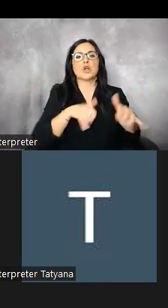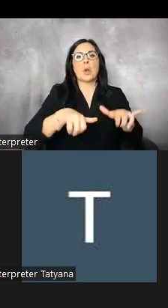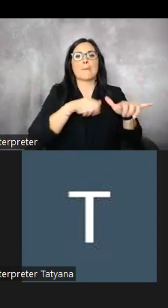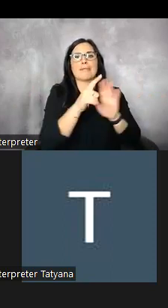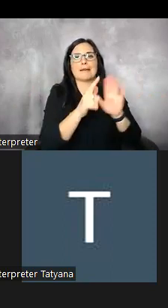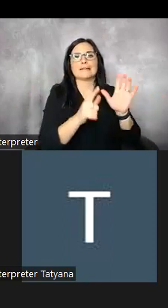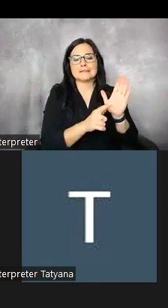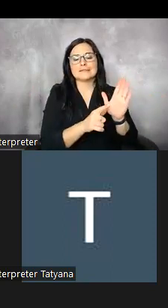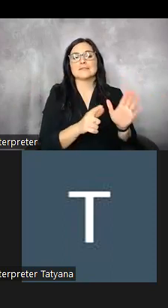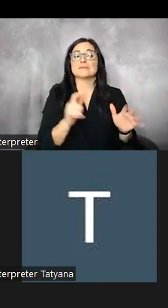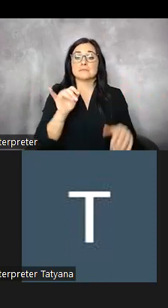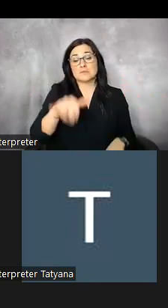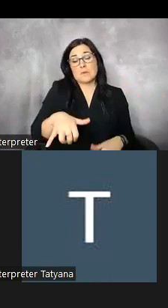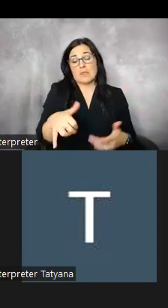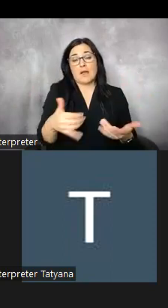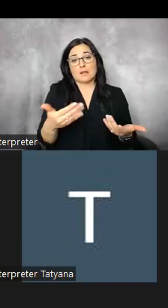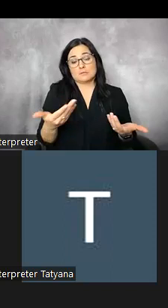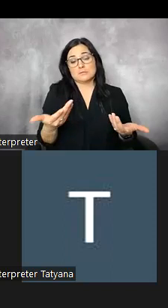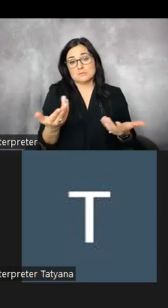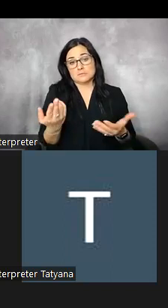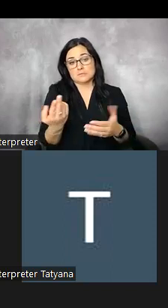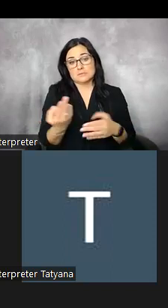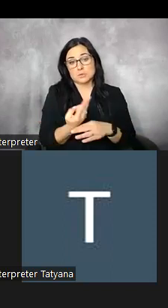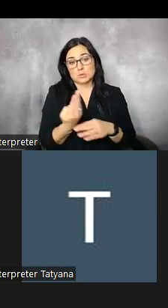very nice.